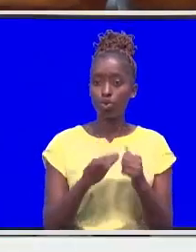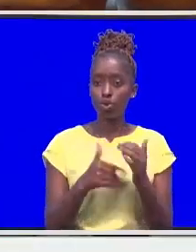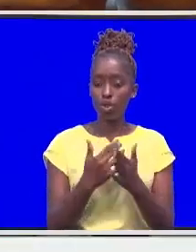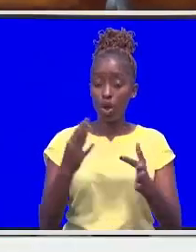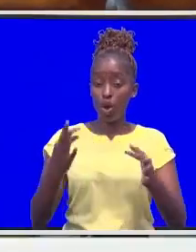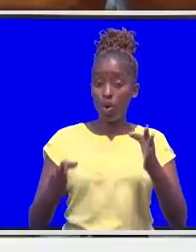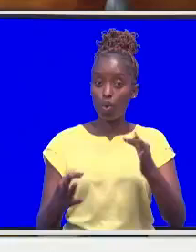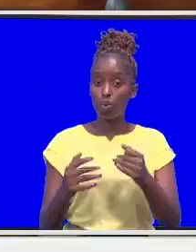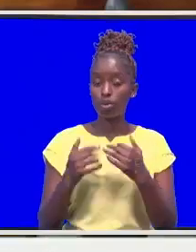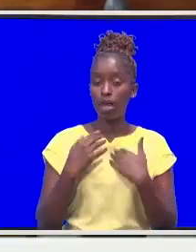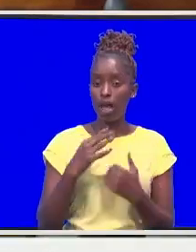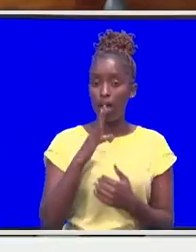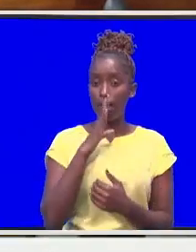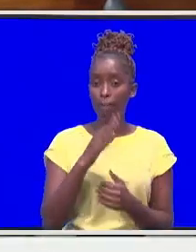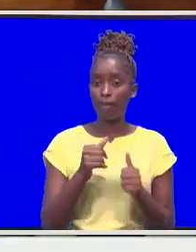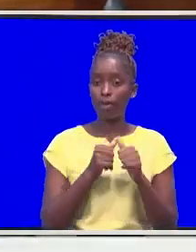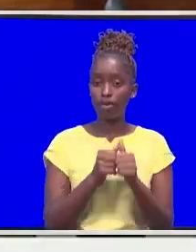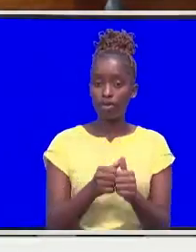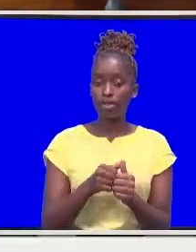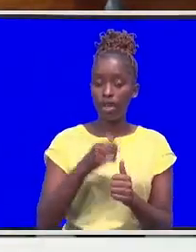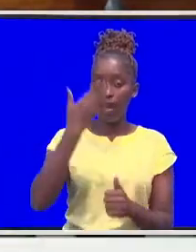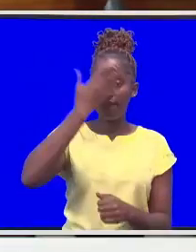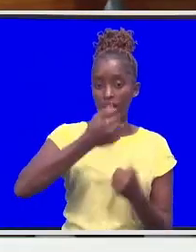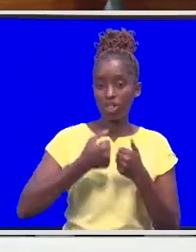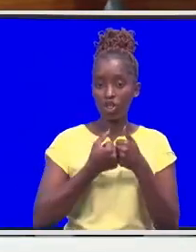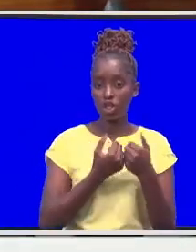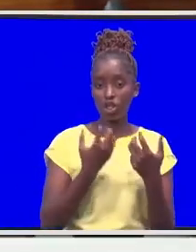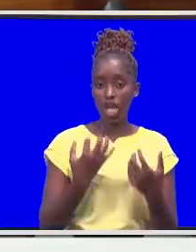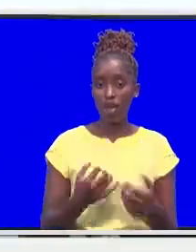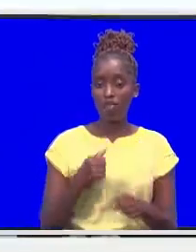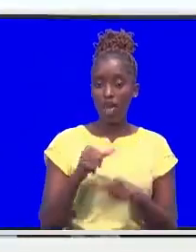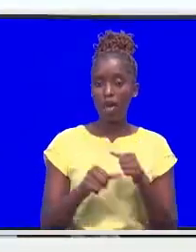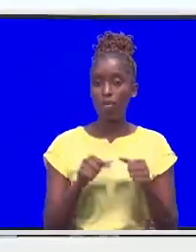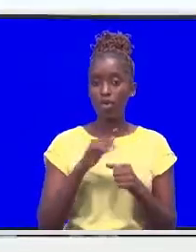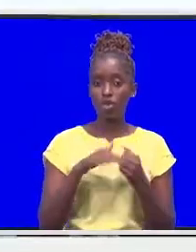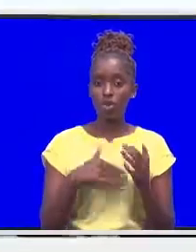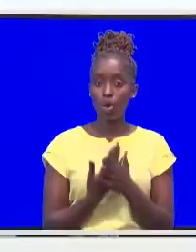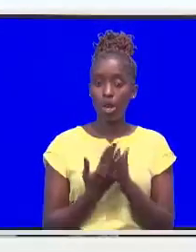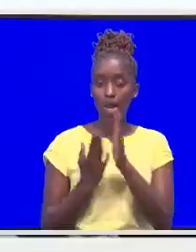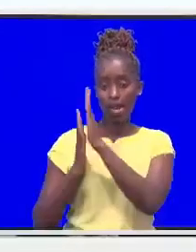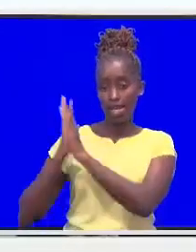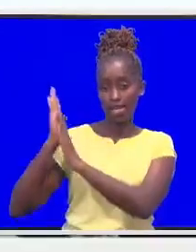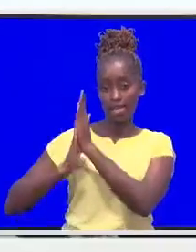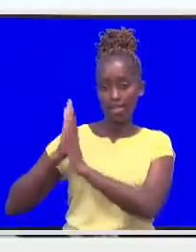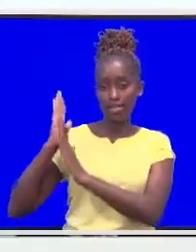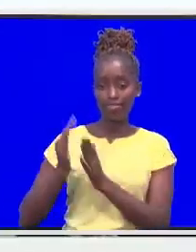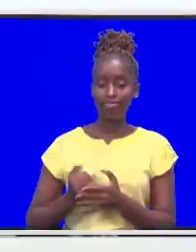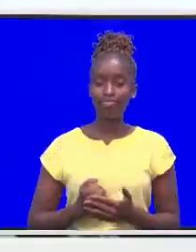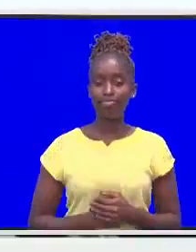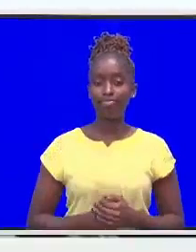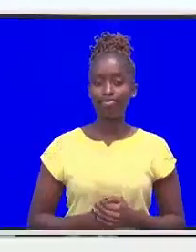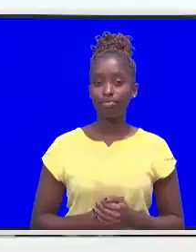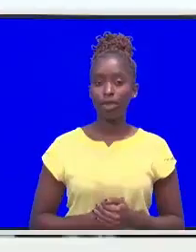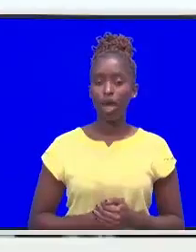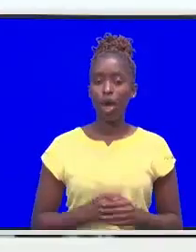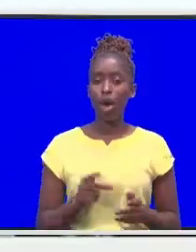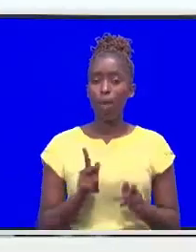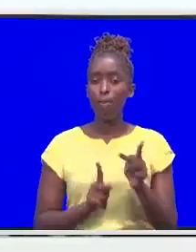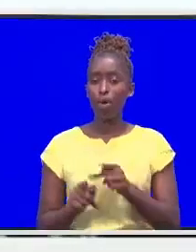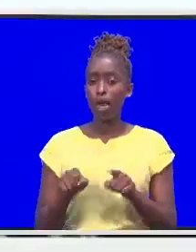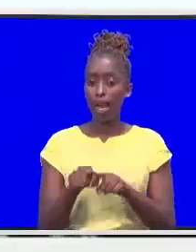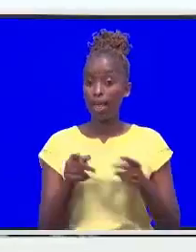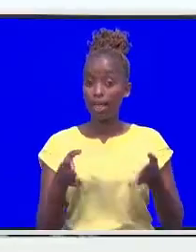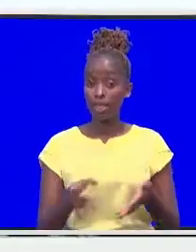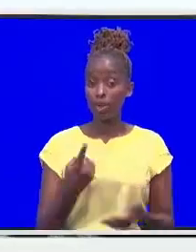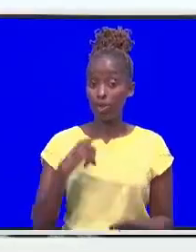that Mengich says might face a big challenge due to conflicting interests. A process such as this, we still believe that